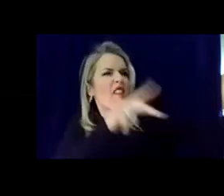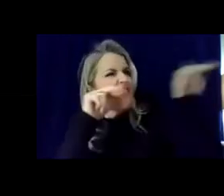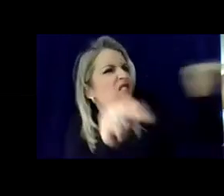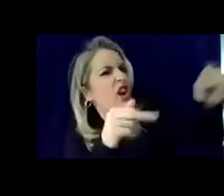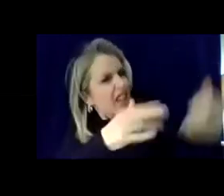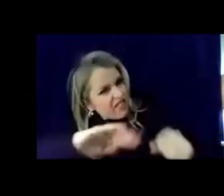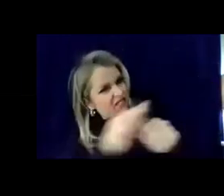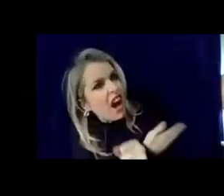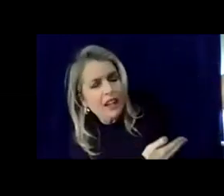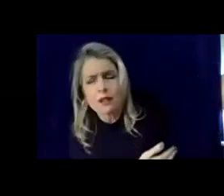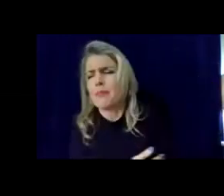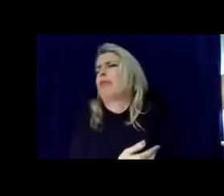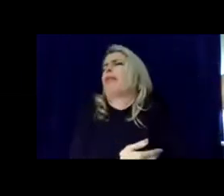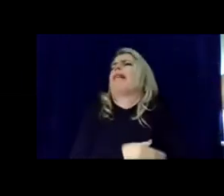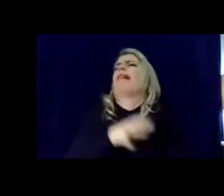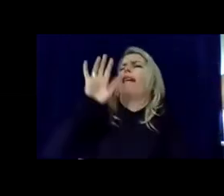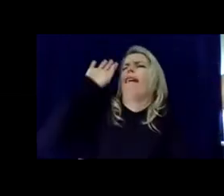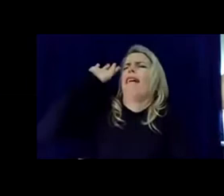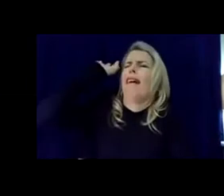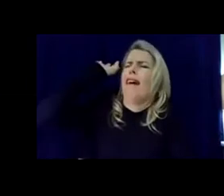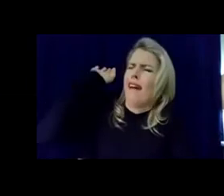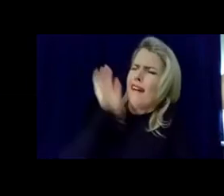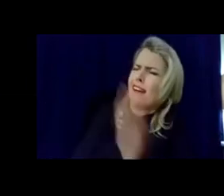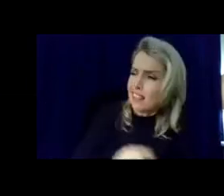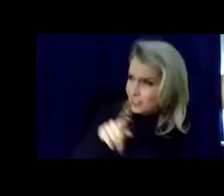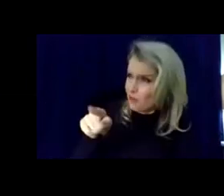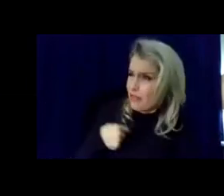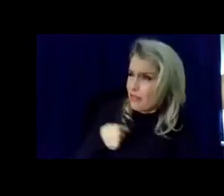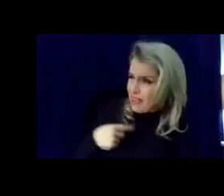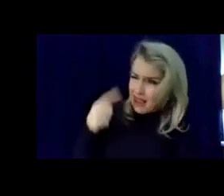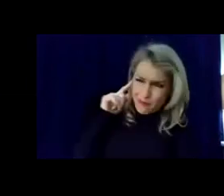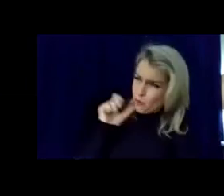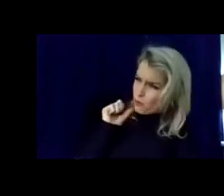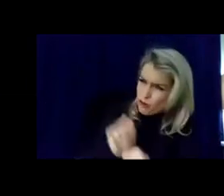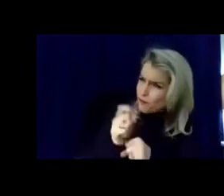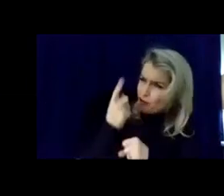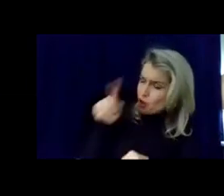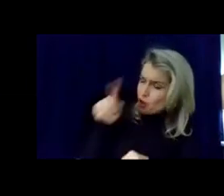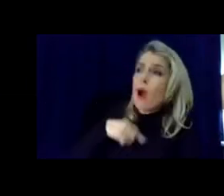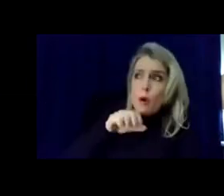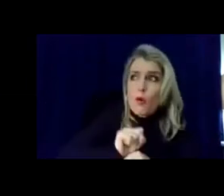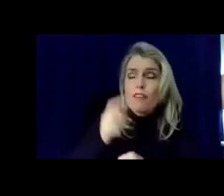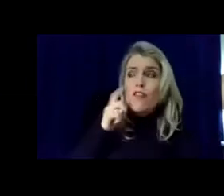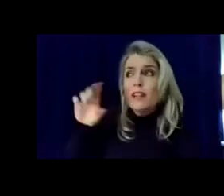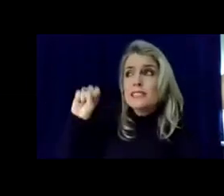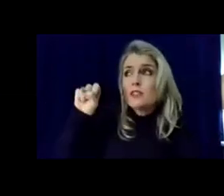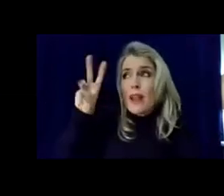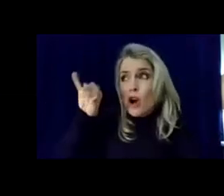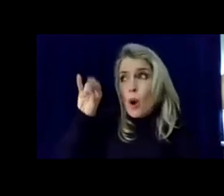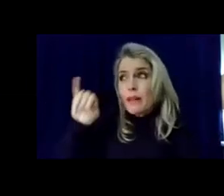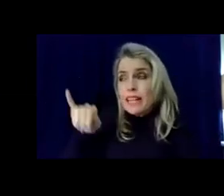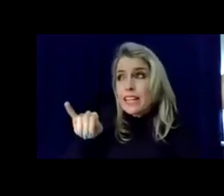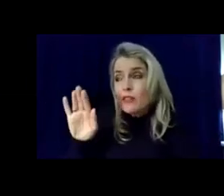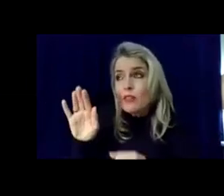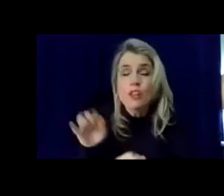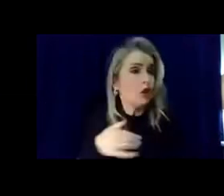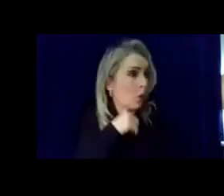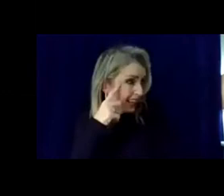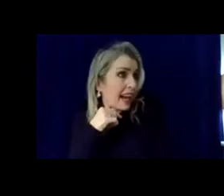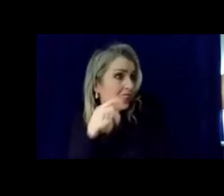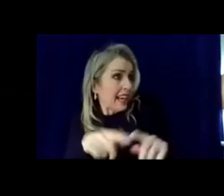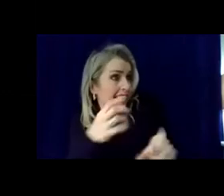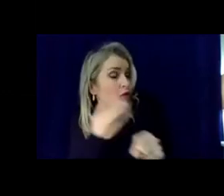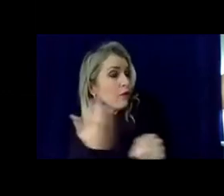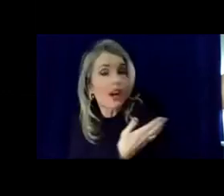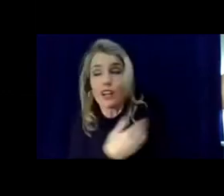fired. What? I don't work for you. I work for Swayomi. Oh, you don't think I could get you fired? Can